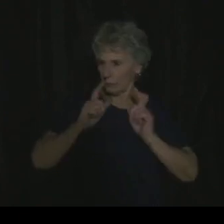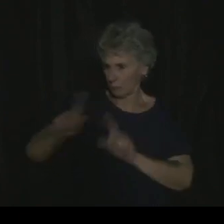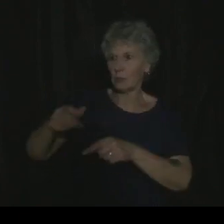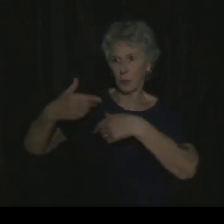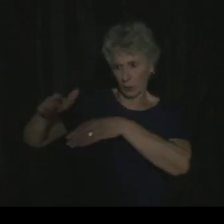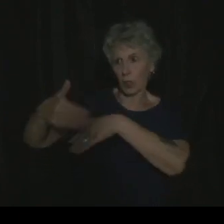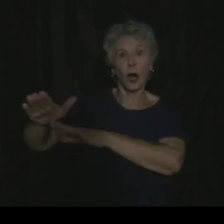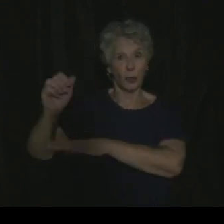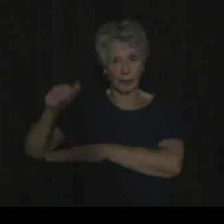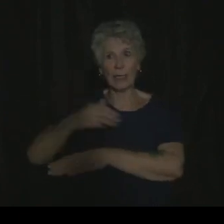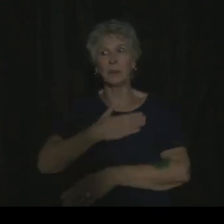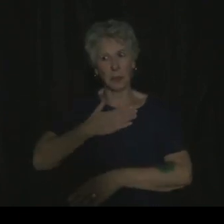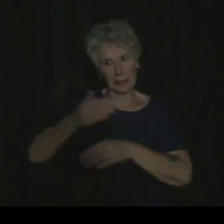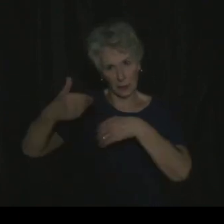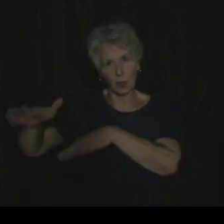Please.